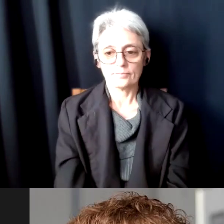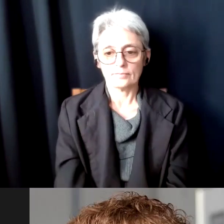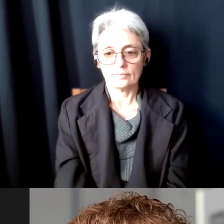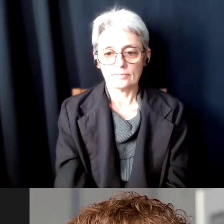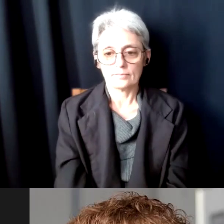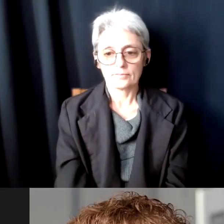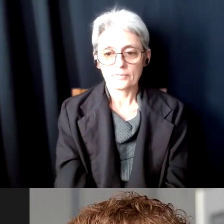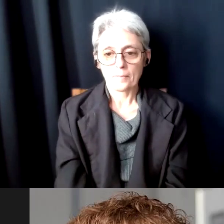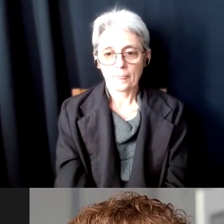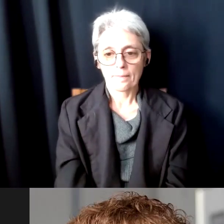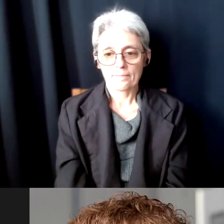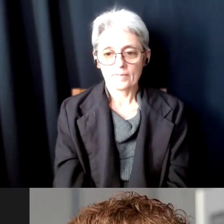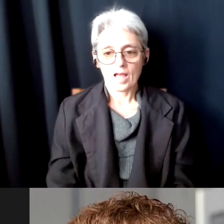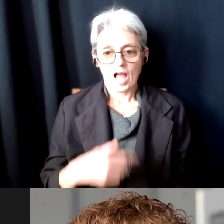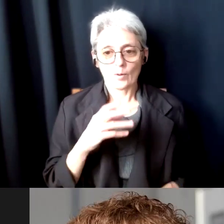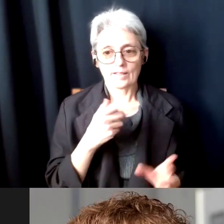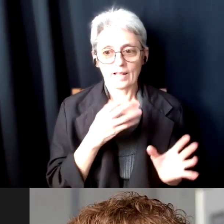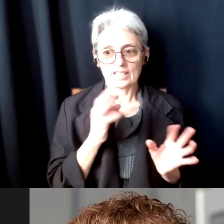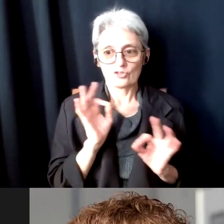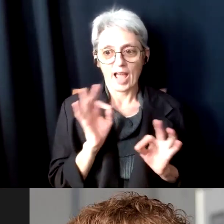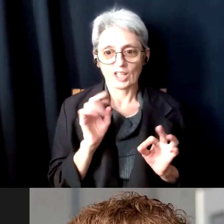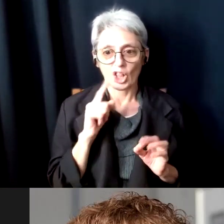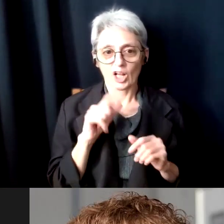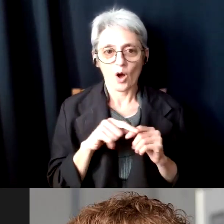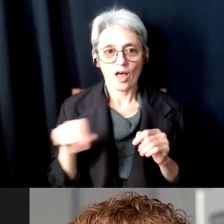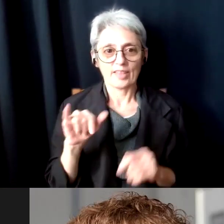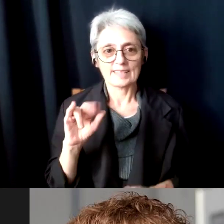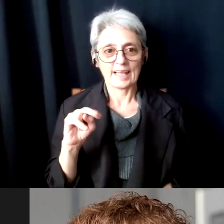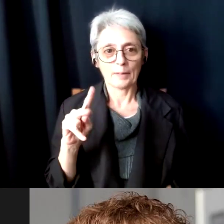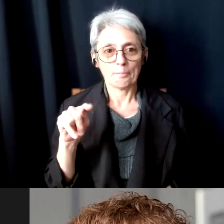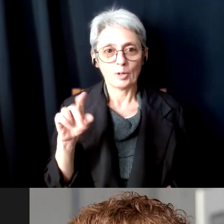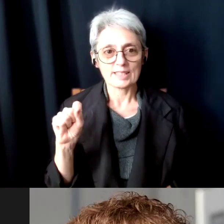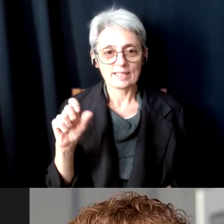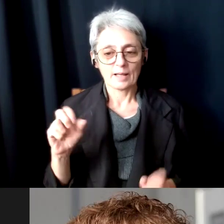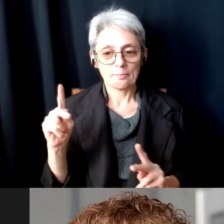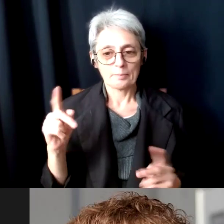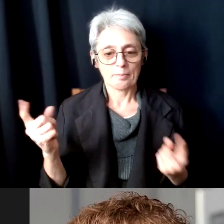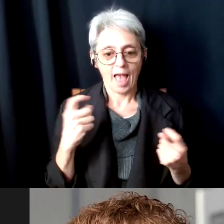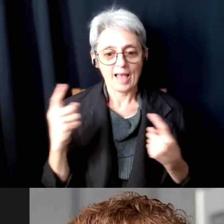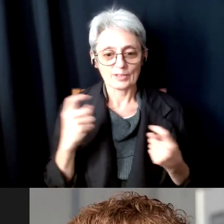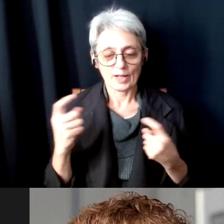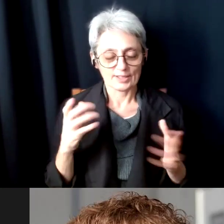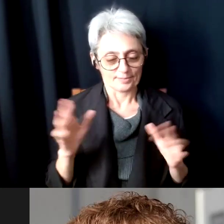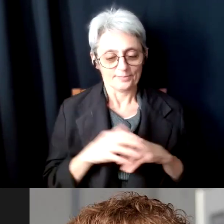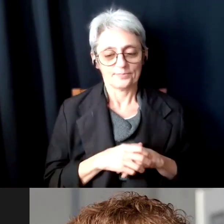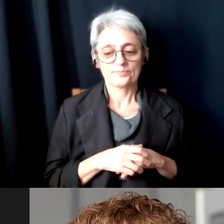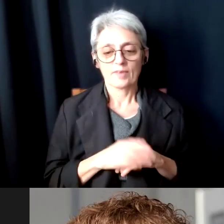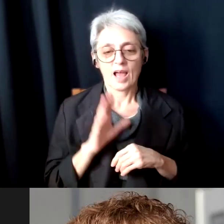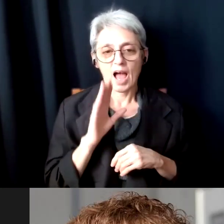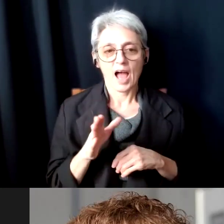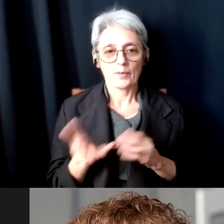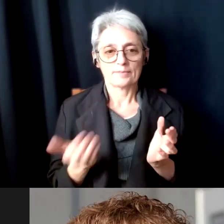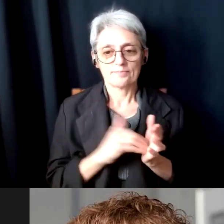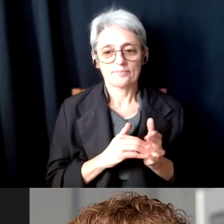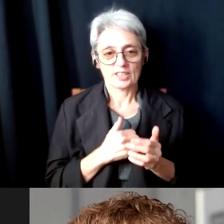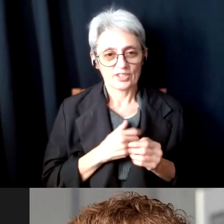I was a little distracted looking at all these inputs of people asking questions. But yeah, I will just reiterate, and forgive me if I'm